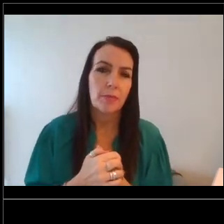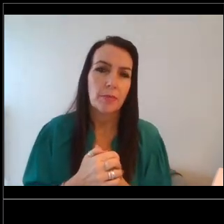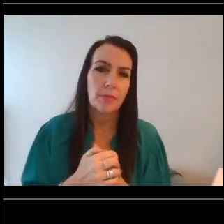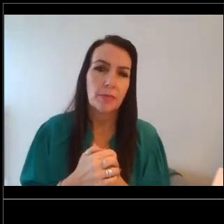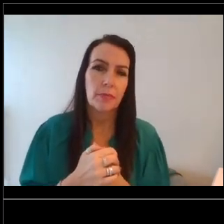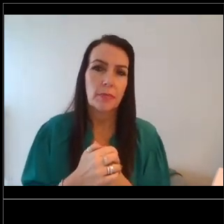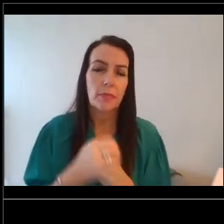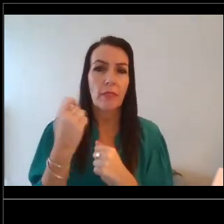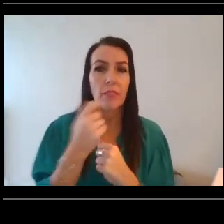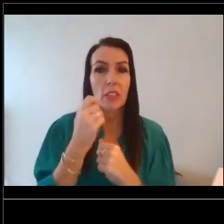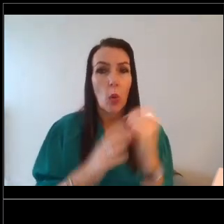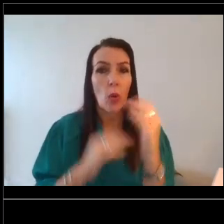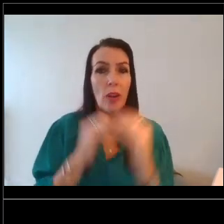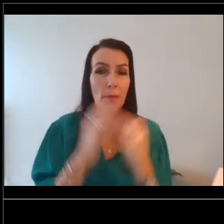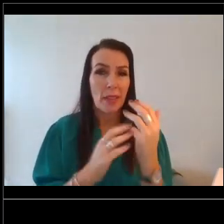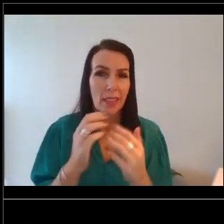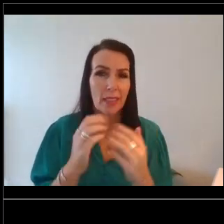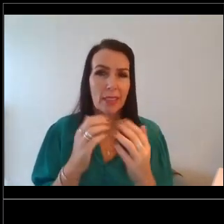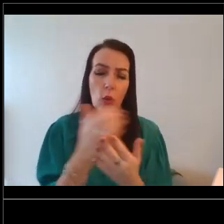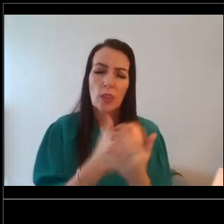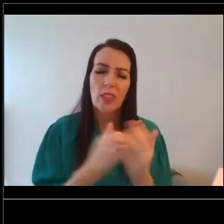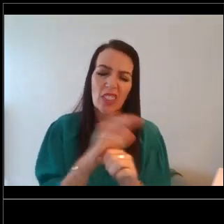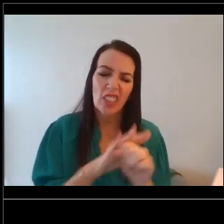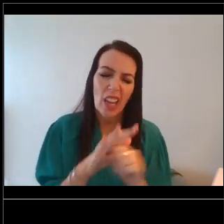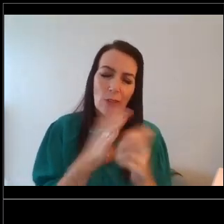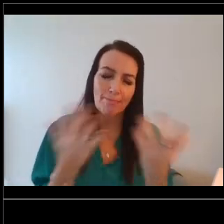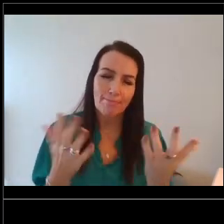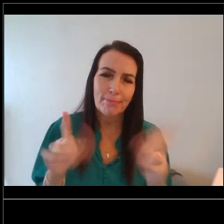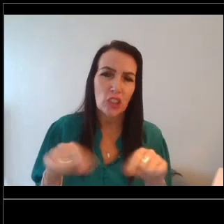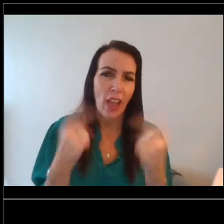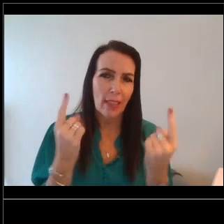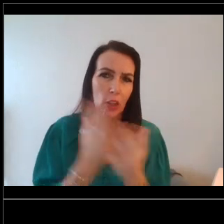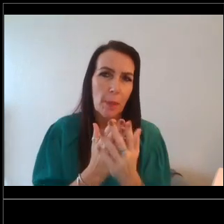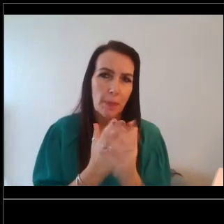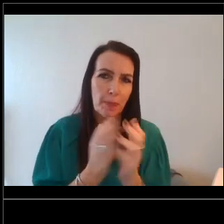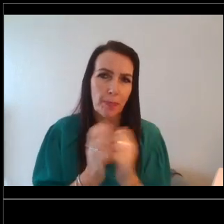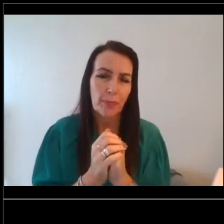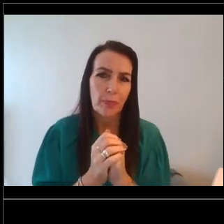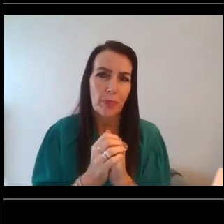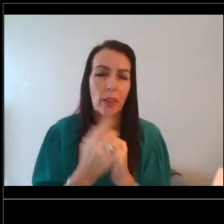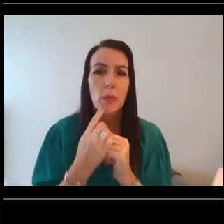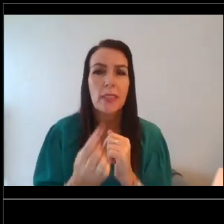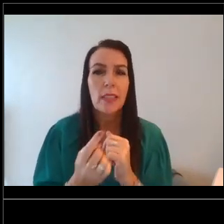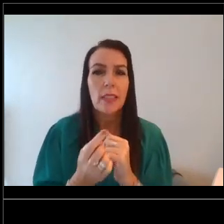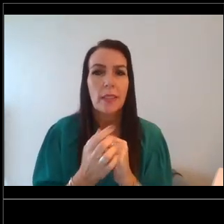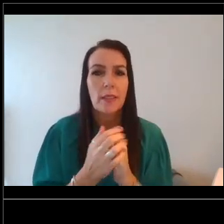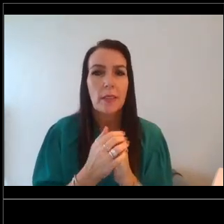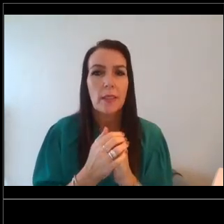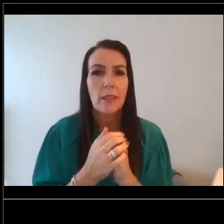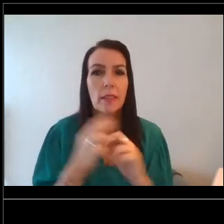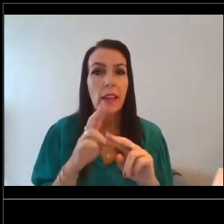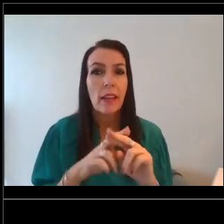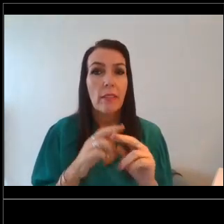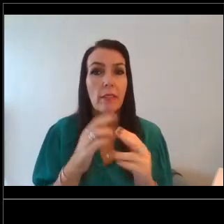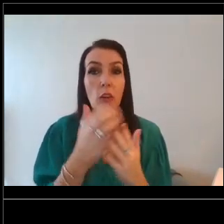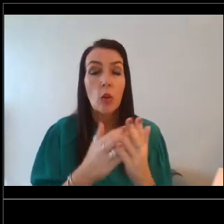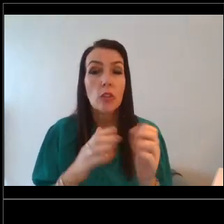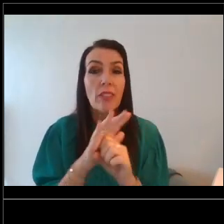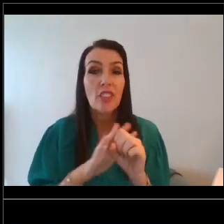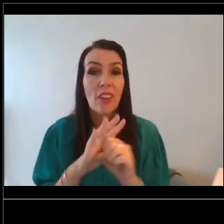Victorian buildings as conservation area, again, challenging. What I would say is, if they're in a conservation